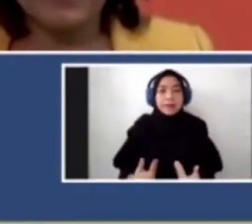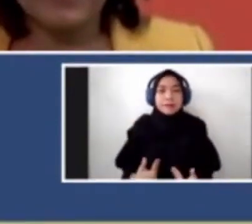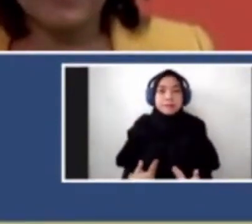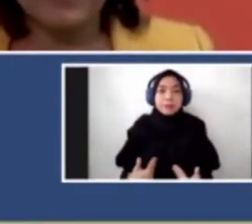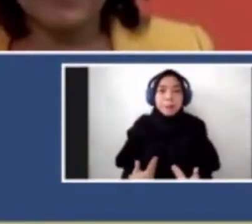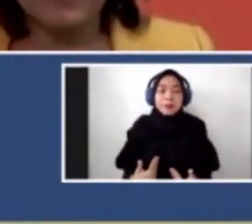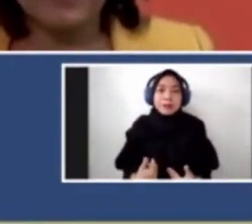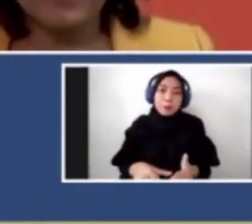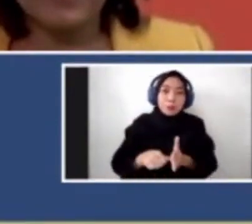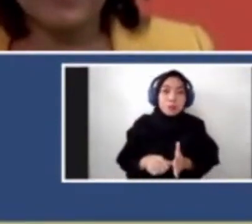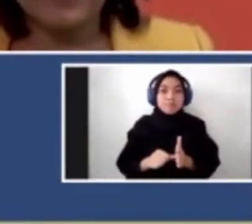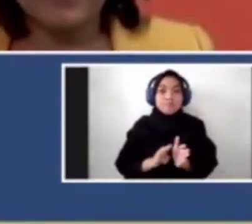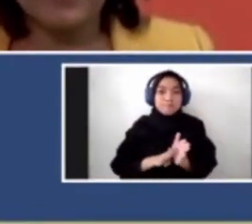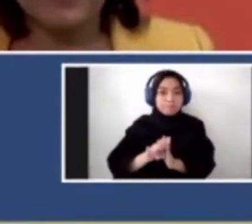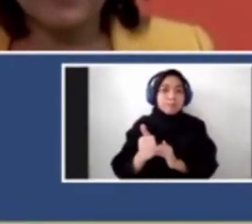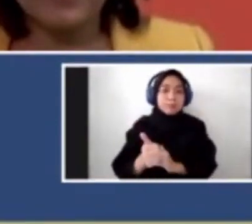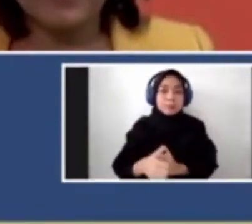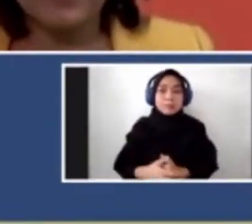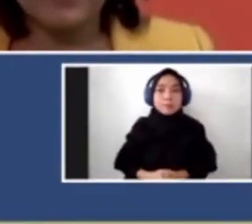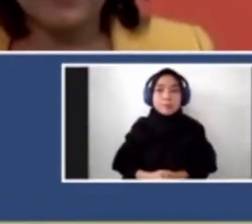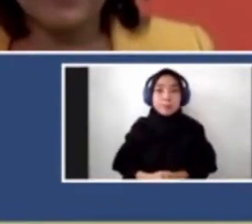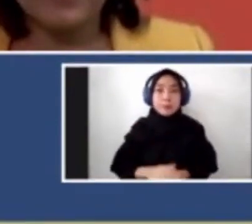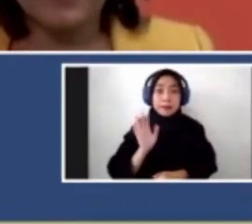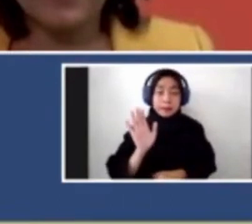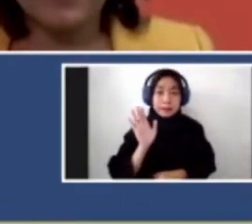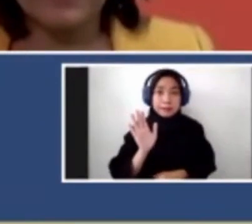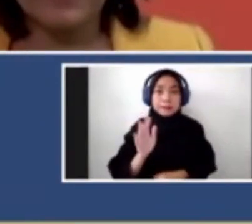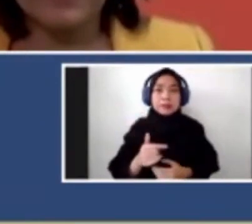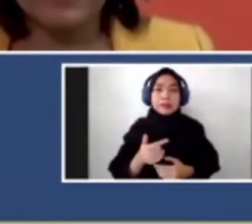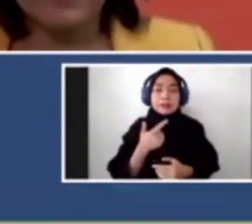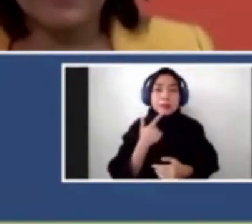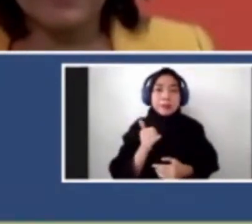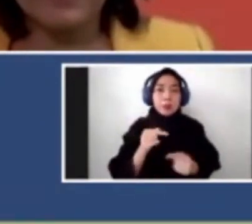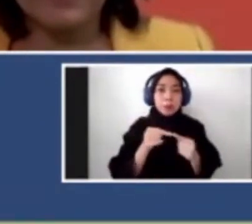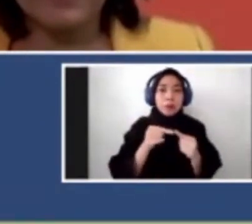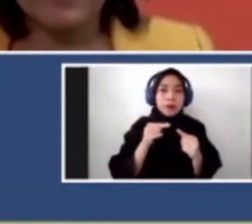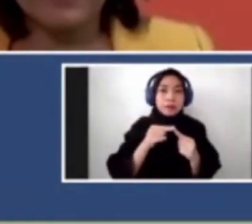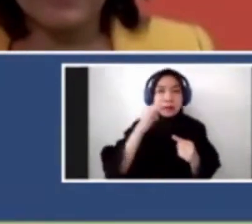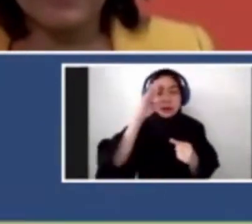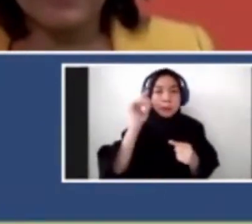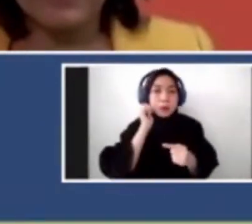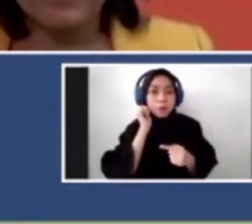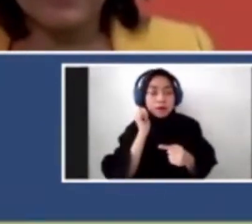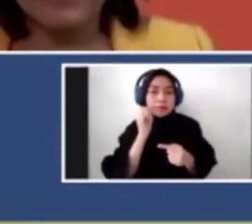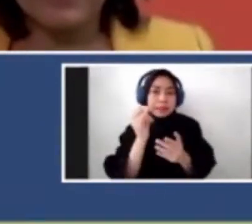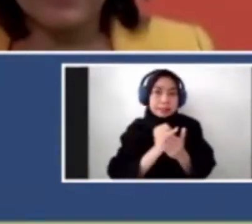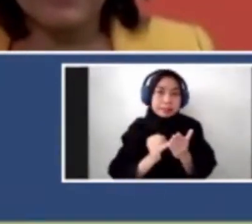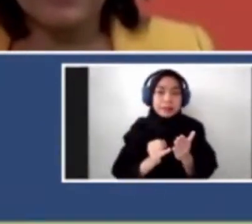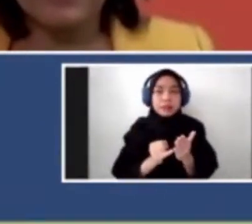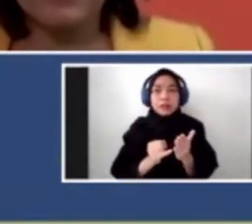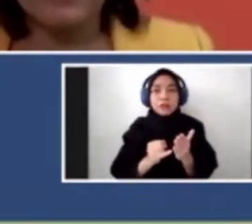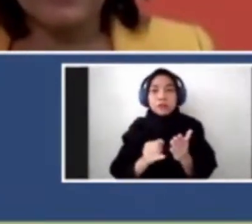research, she will emphasize on the relations of design and gender, tackling the issue of sustainable development